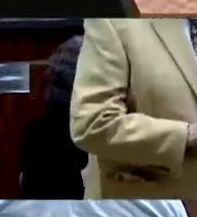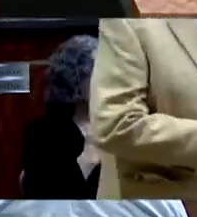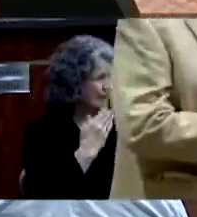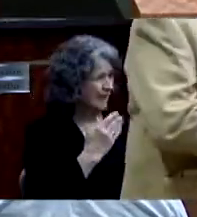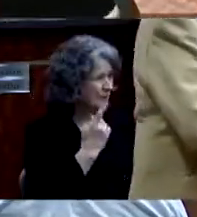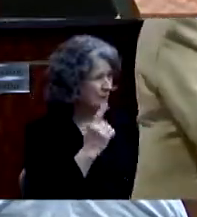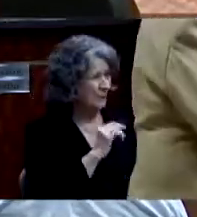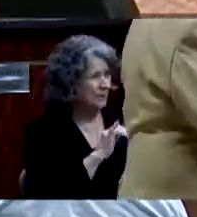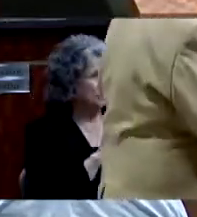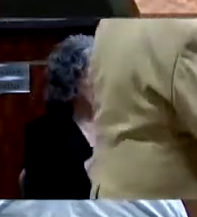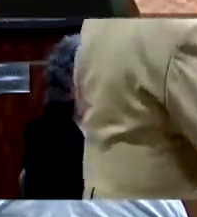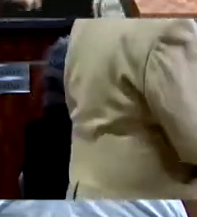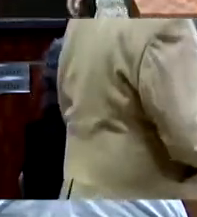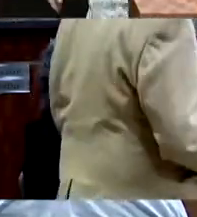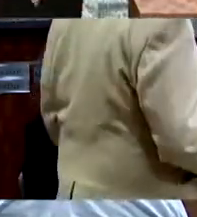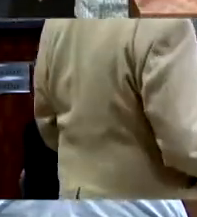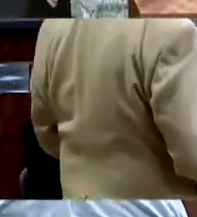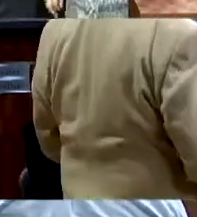Thank you so much.